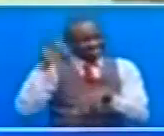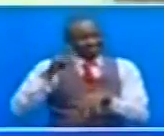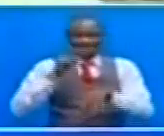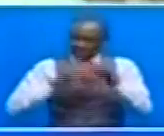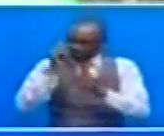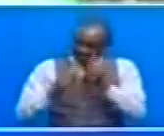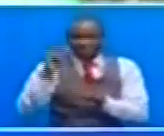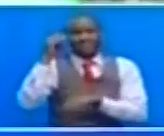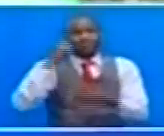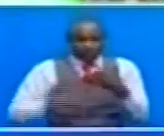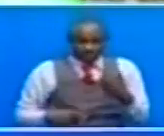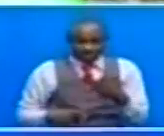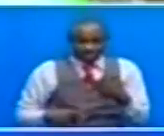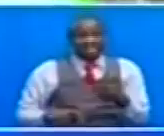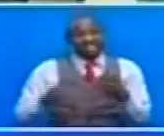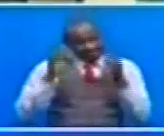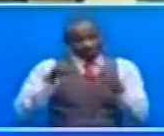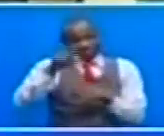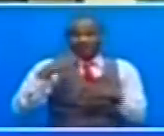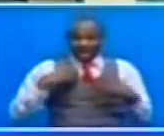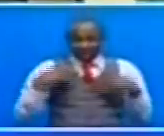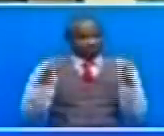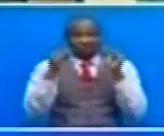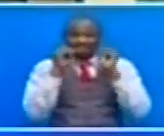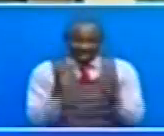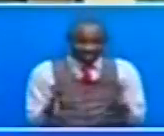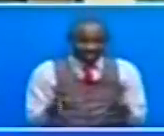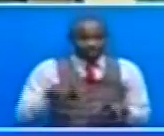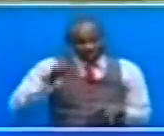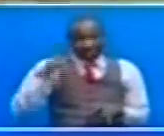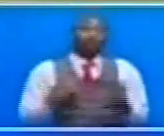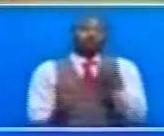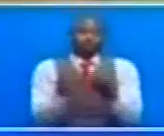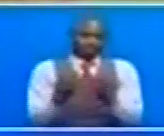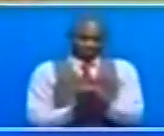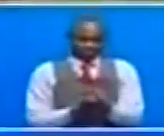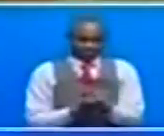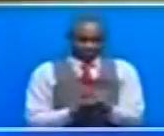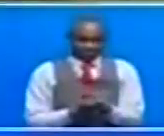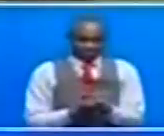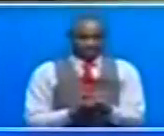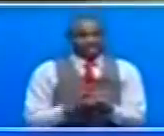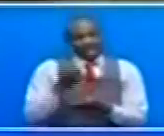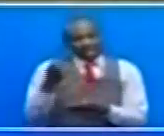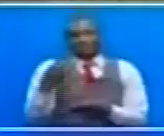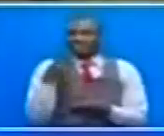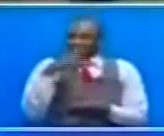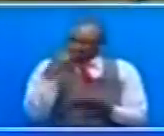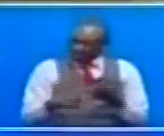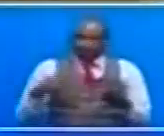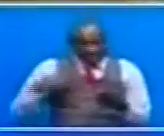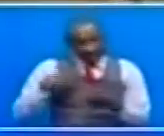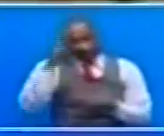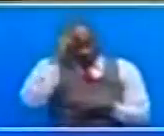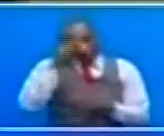it, the very first thing, if you don't have refrigeration, you may have to boil it. There are many goat breeds that are suitable for